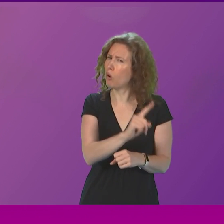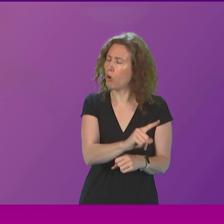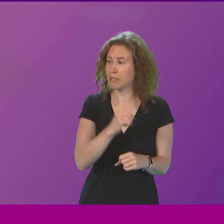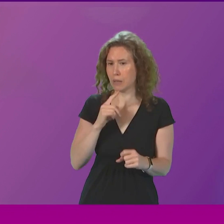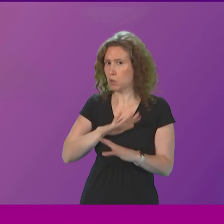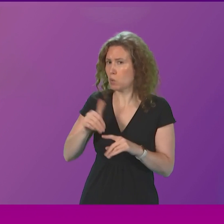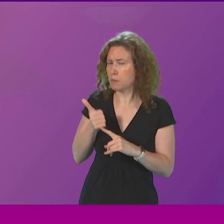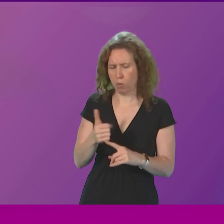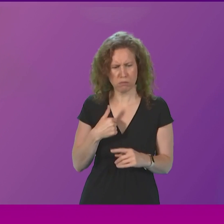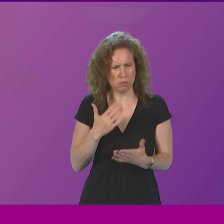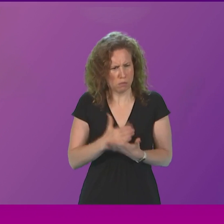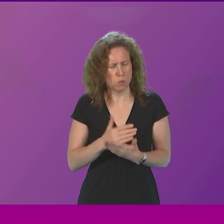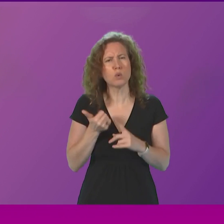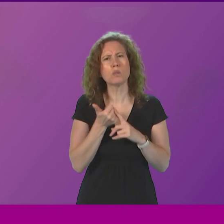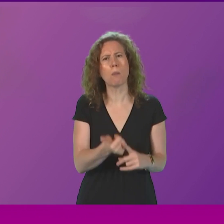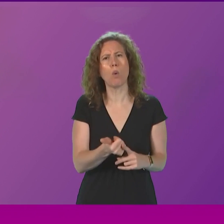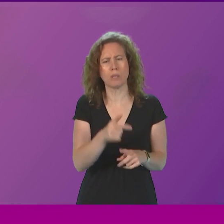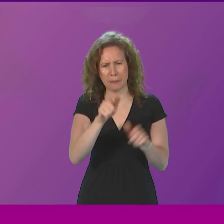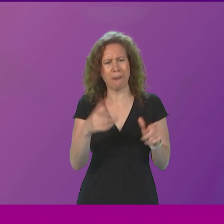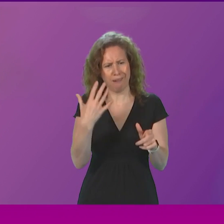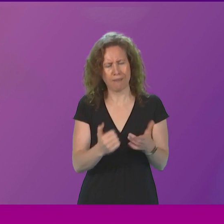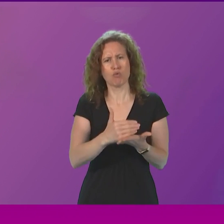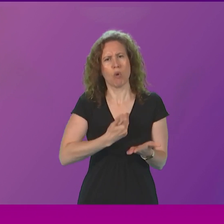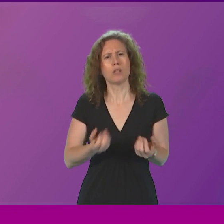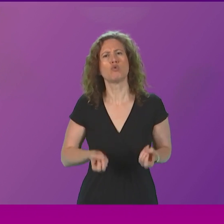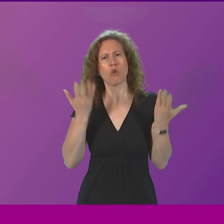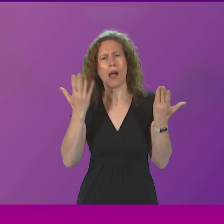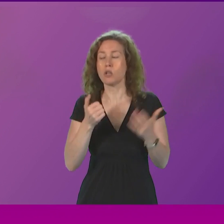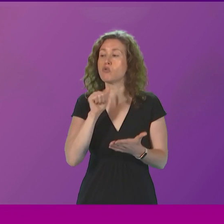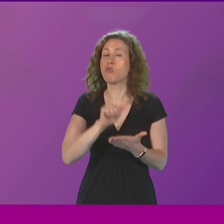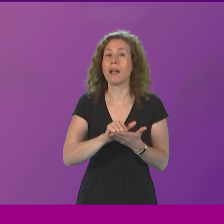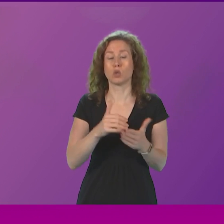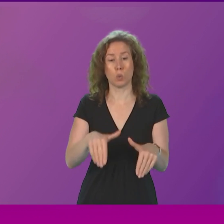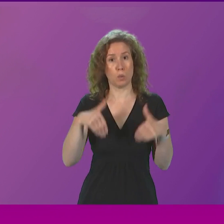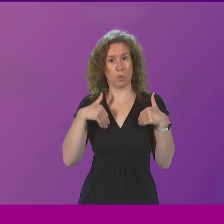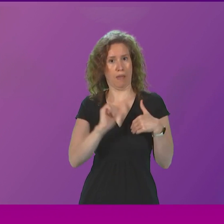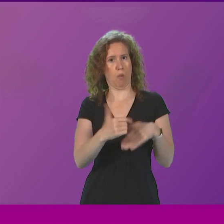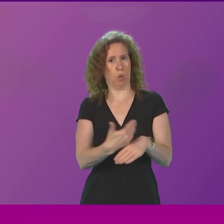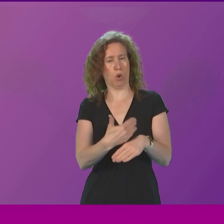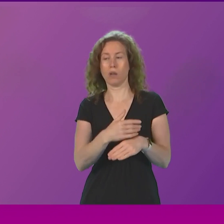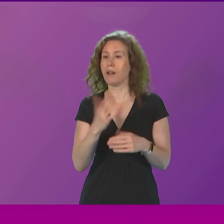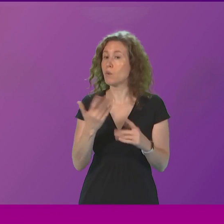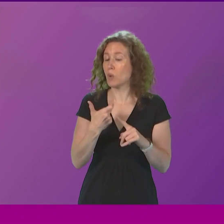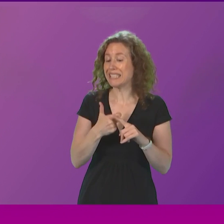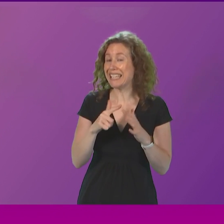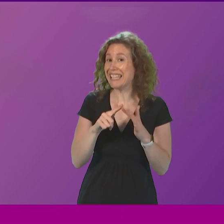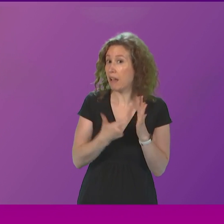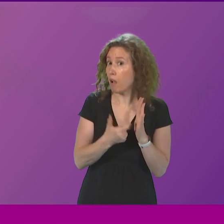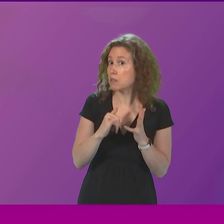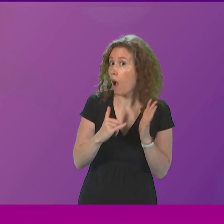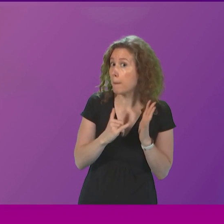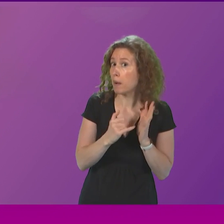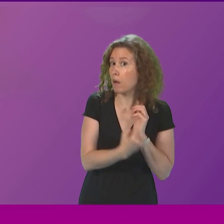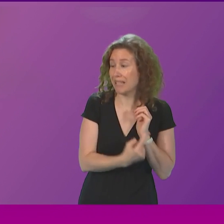don't support that. This government does support people's right to strike, the right to withdraw labour. It is, of course, Keir Starmer who has told his front